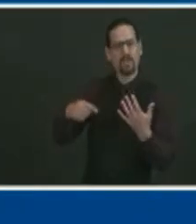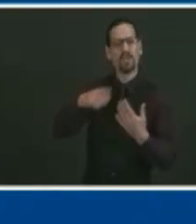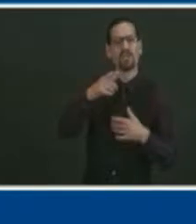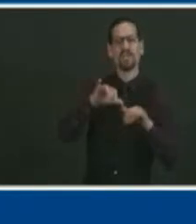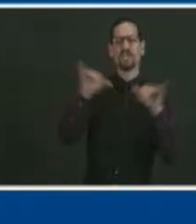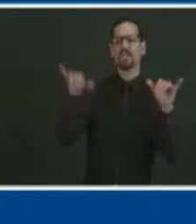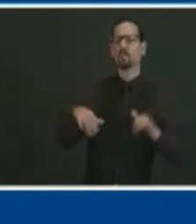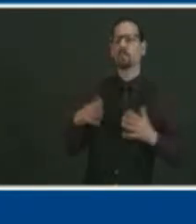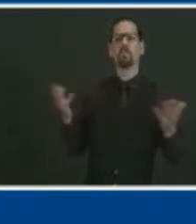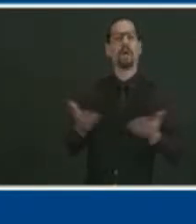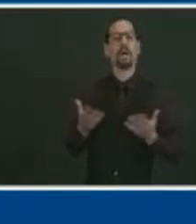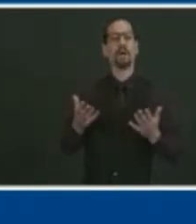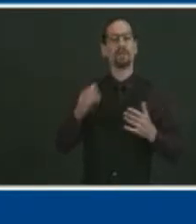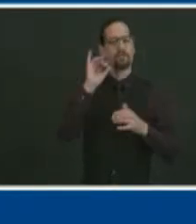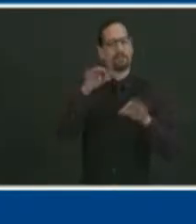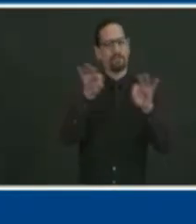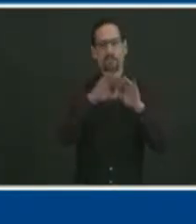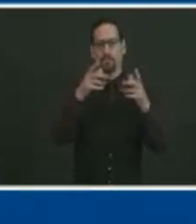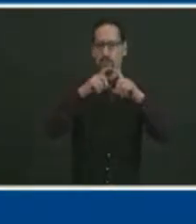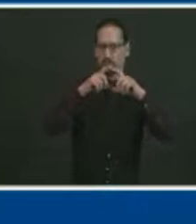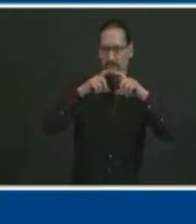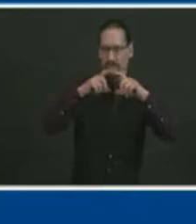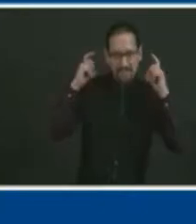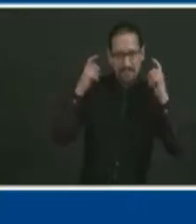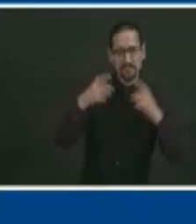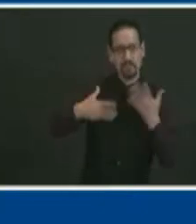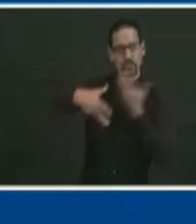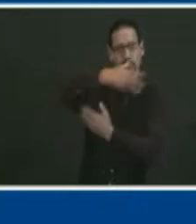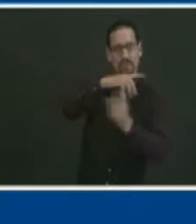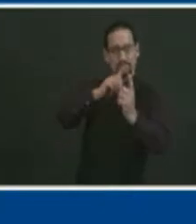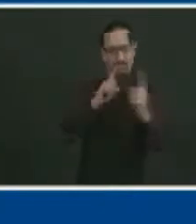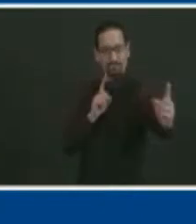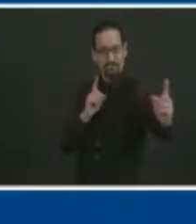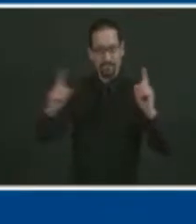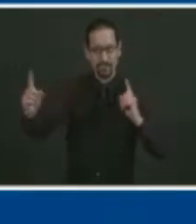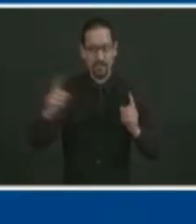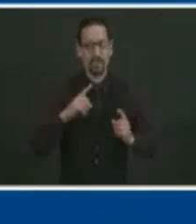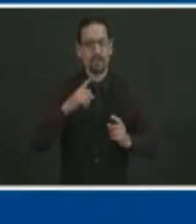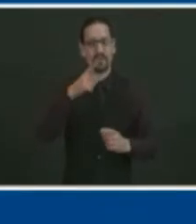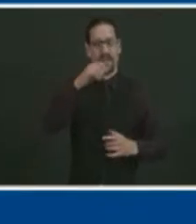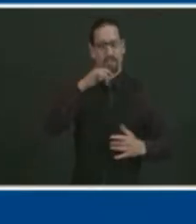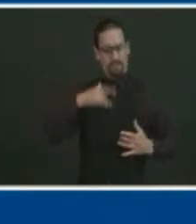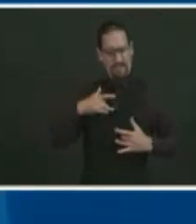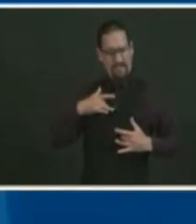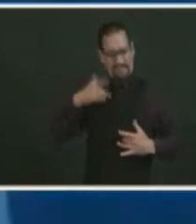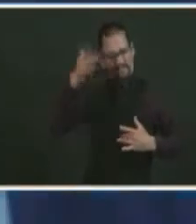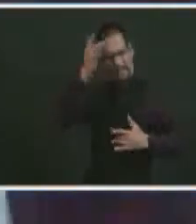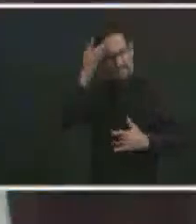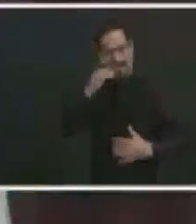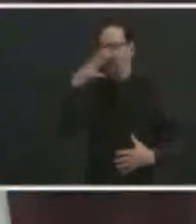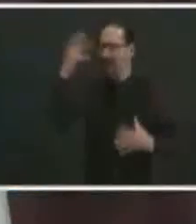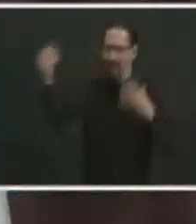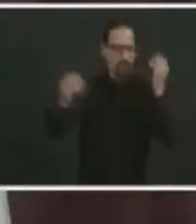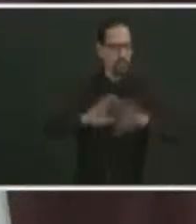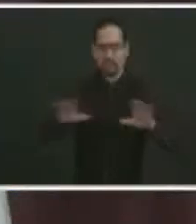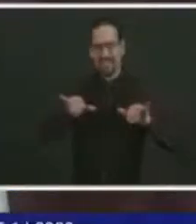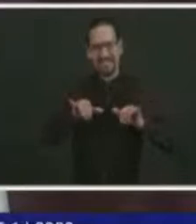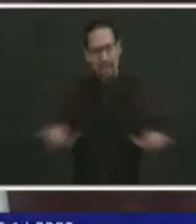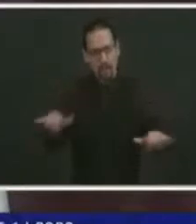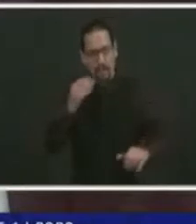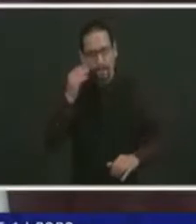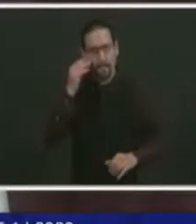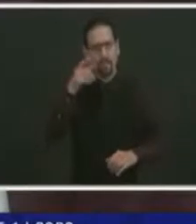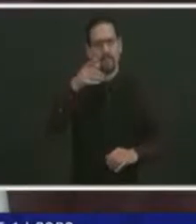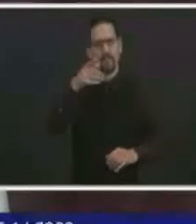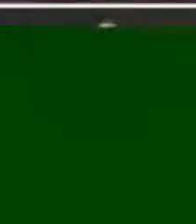masks, keep 6 feet apart, do not leave your house if you're sick. If you feel sick, get tested, call your